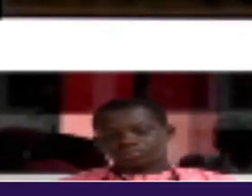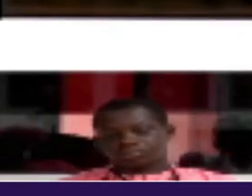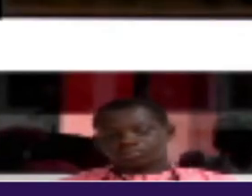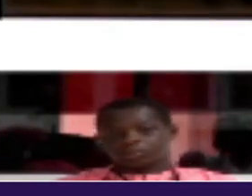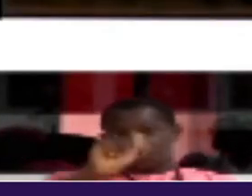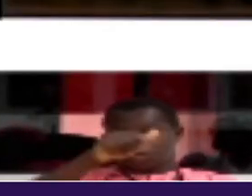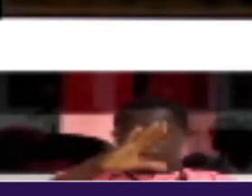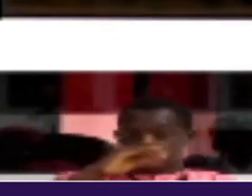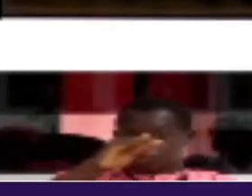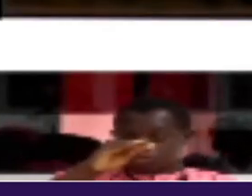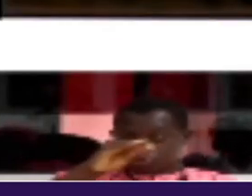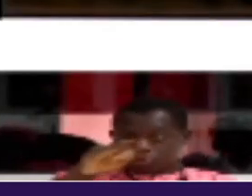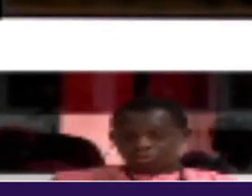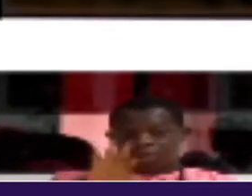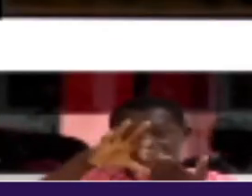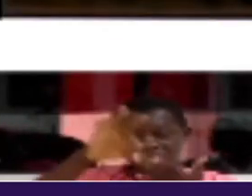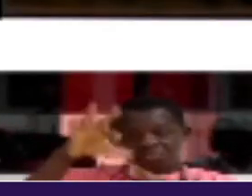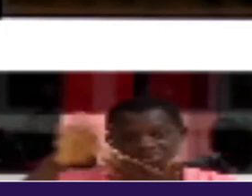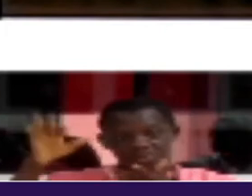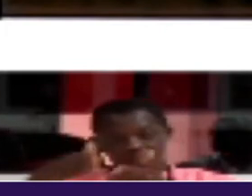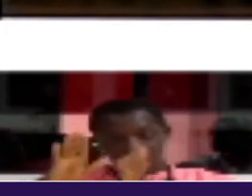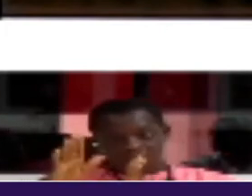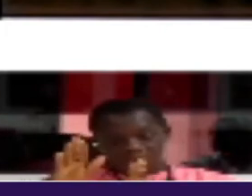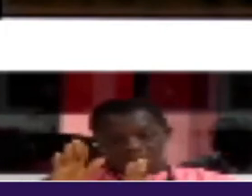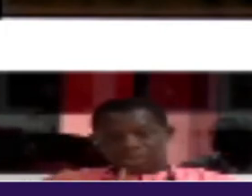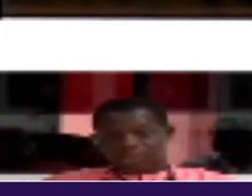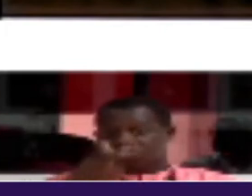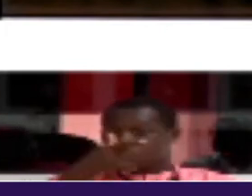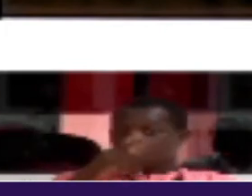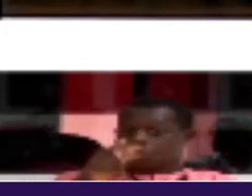That's your testimony. You were picked at random. It was just by chance.